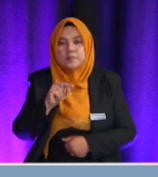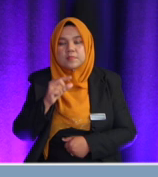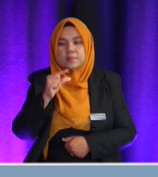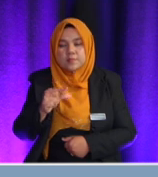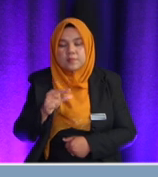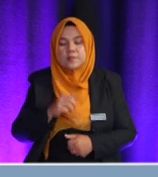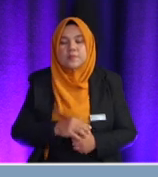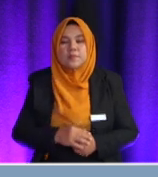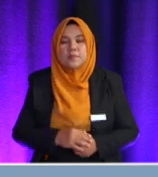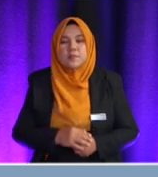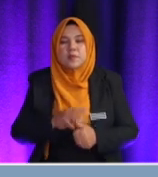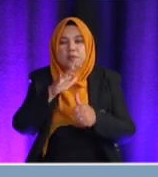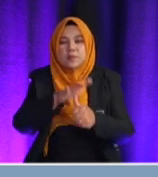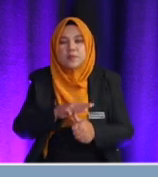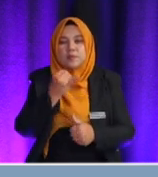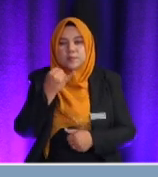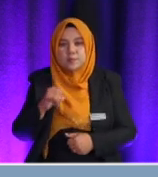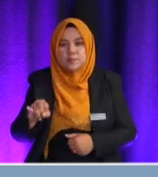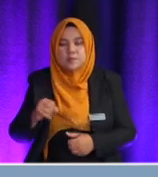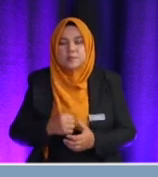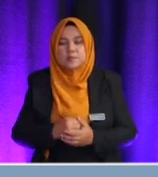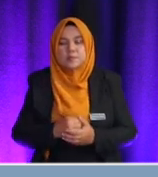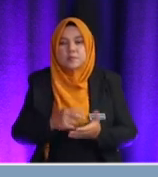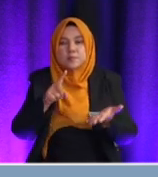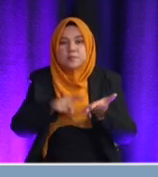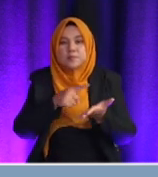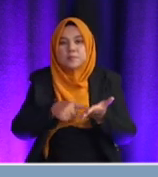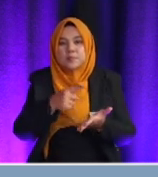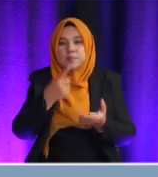L-L-Y-I-N-G. Ooh, bullying. Let us check the answer.